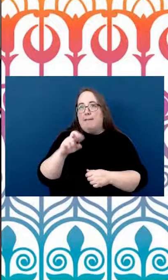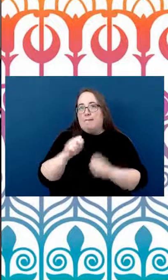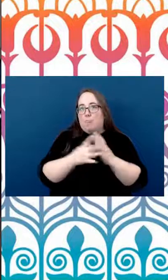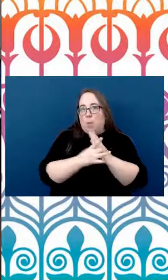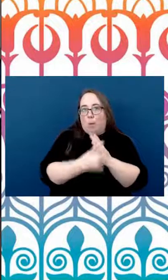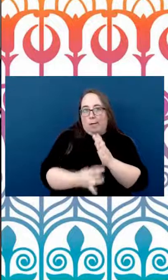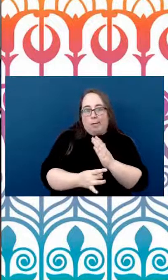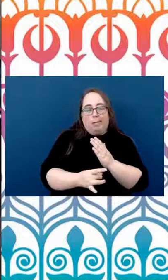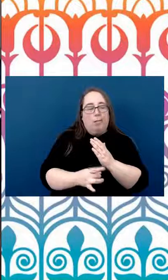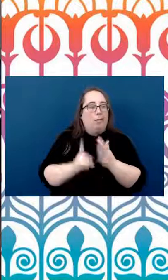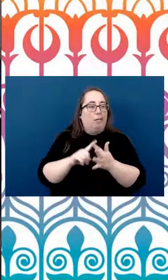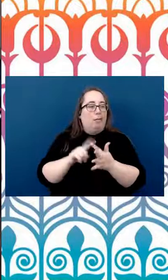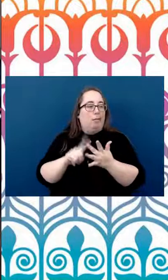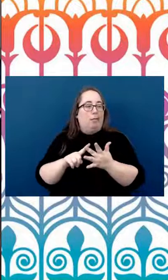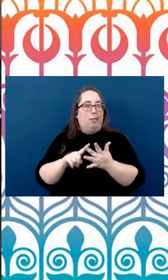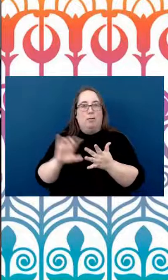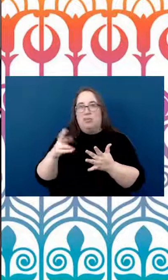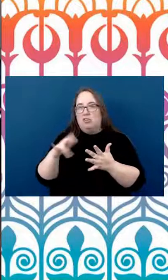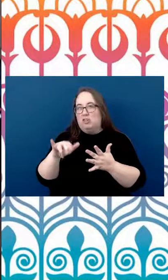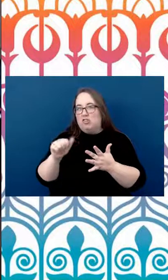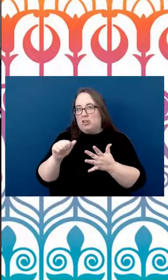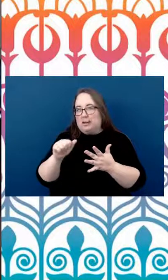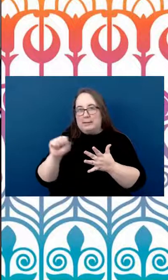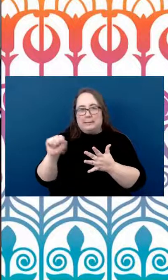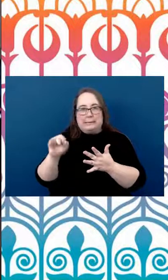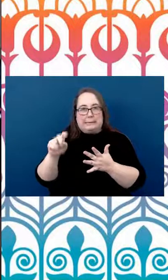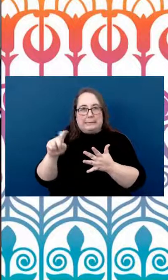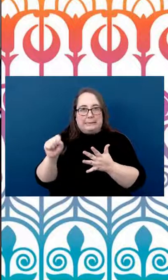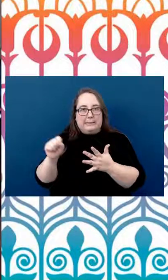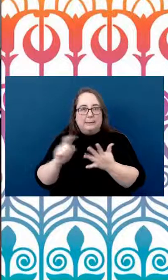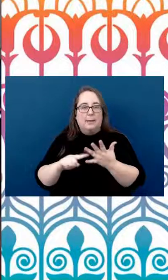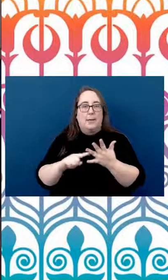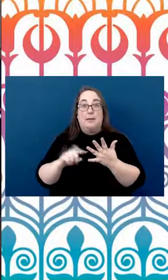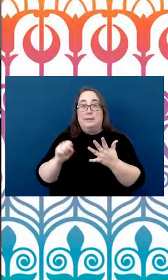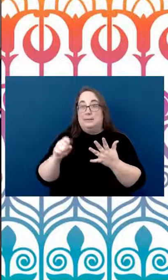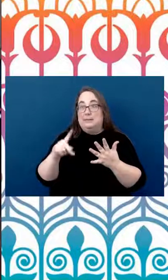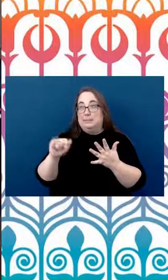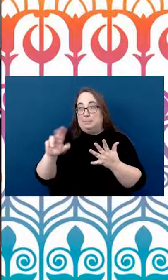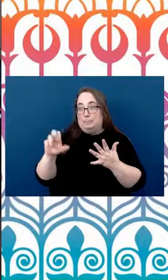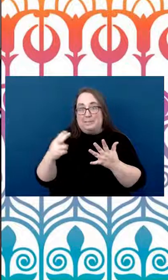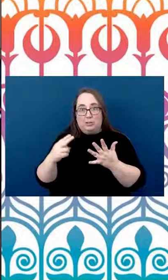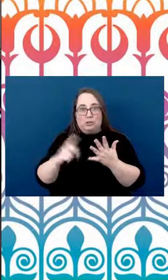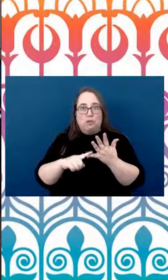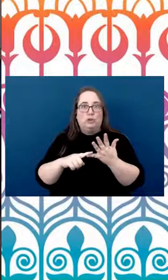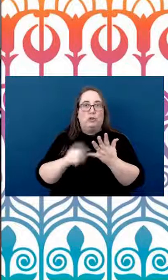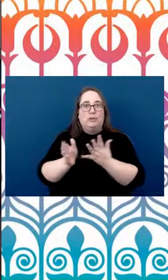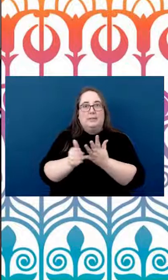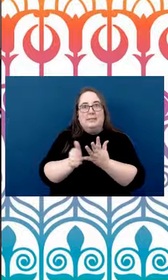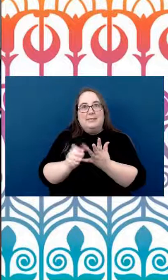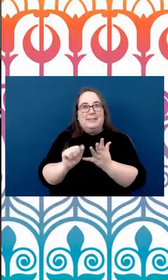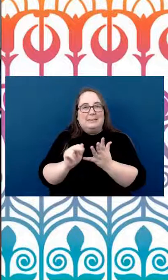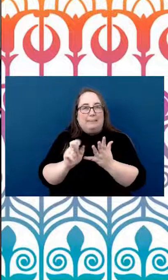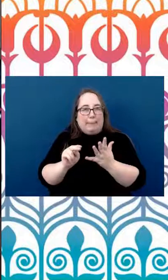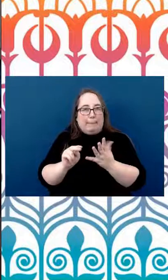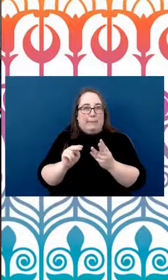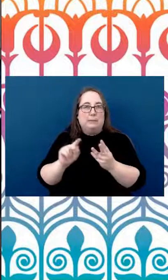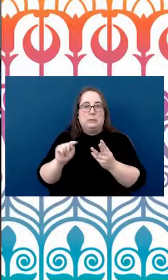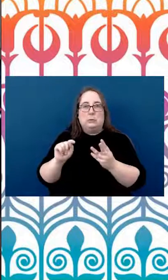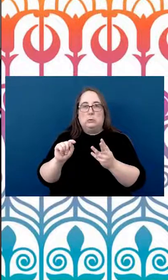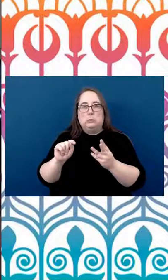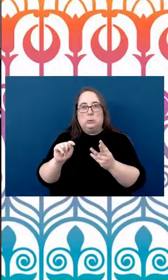then there's chia seeds that you can have. There's fish, so salmon and tuna. There's a lot of really good